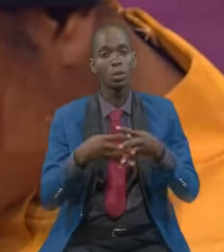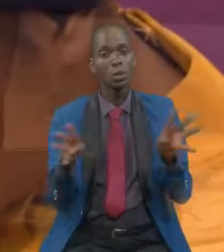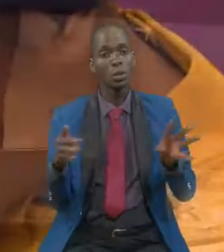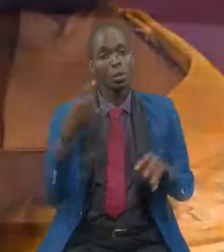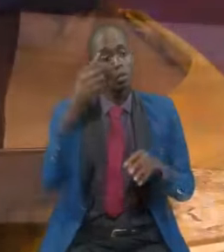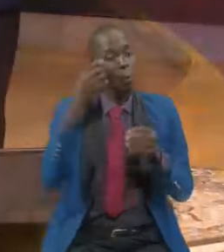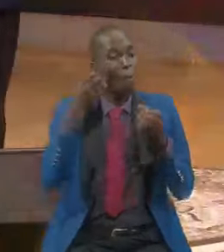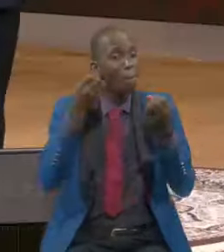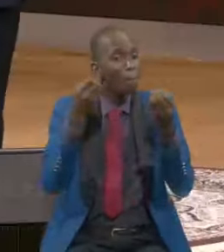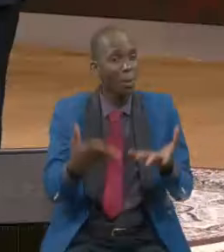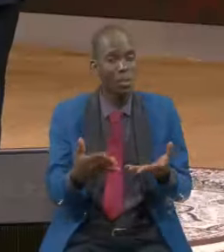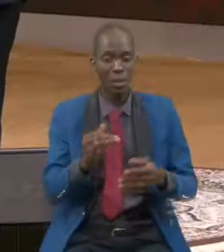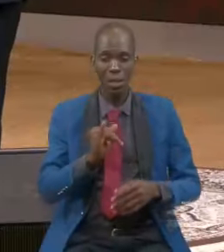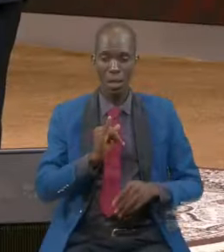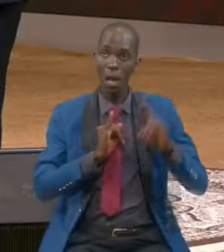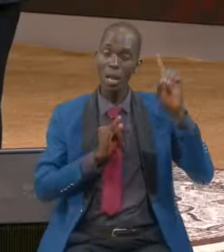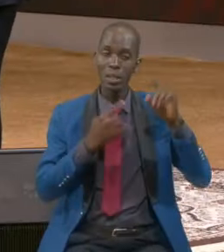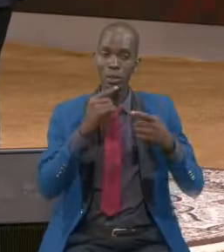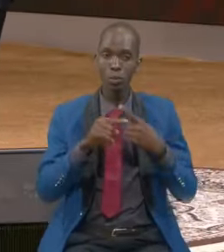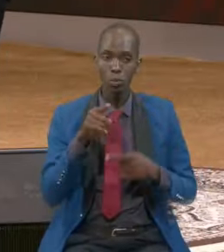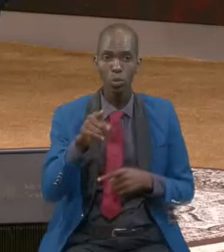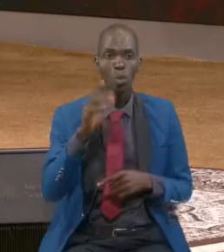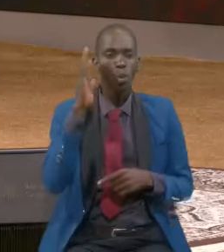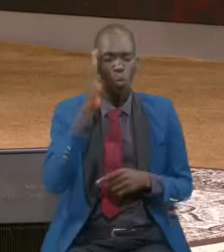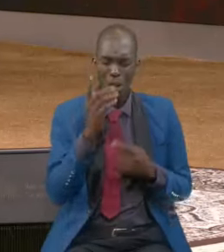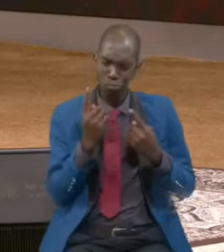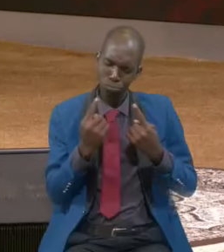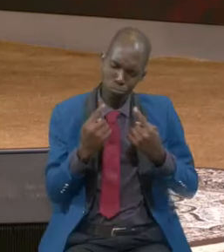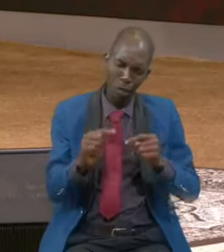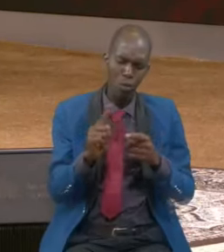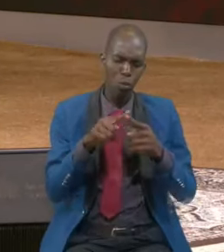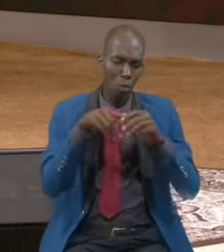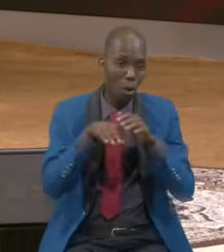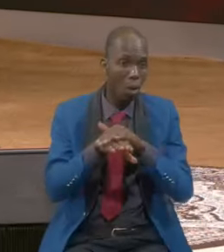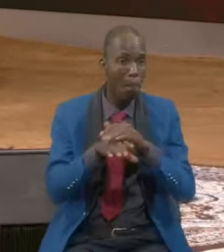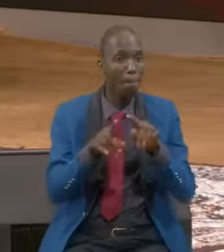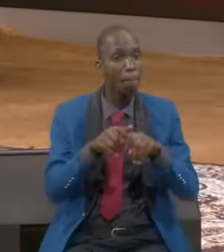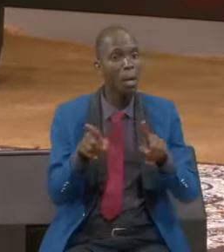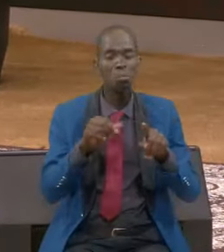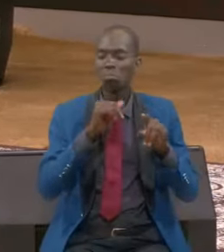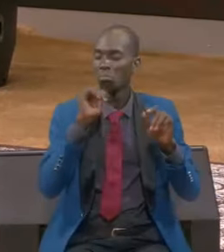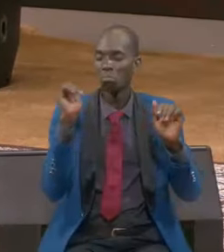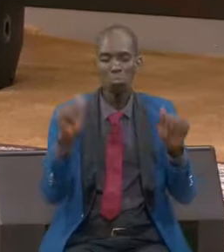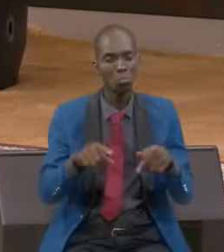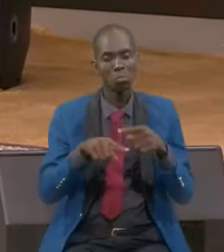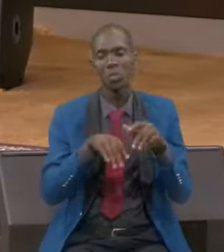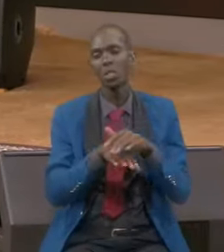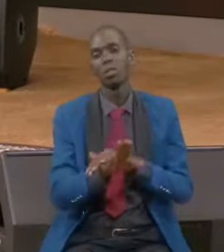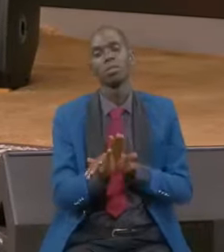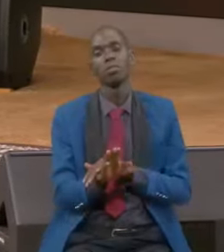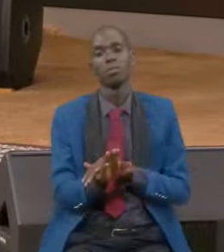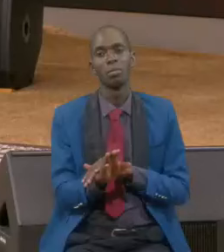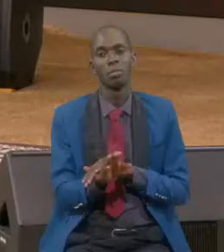you, will seek to enter in and shall not be able. Seek the